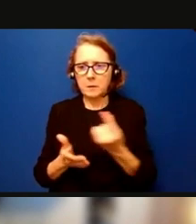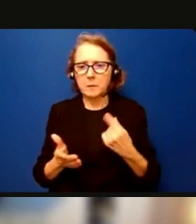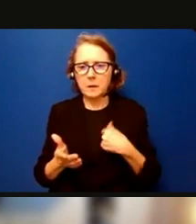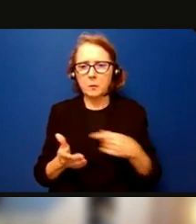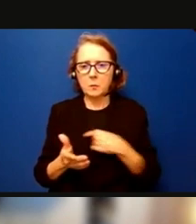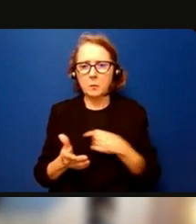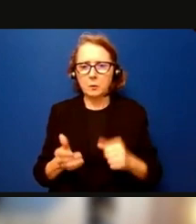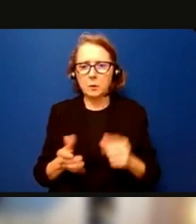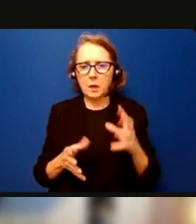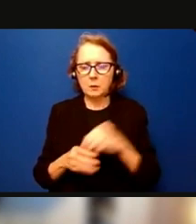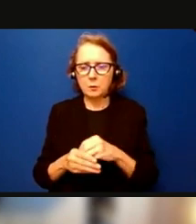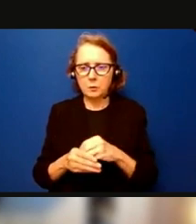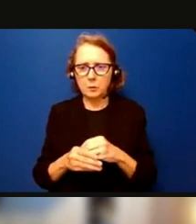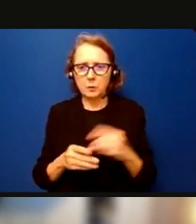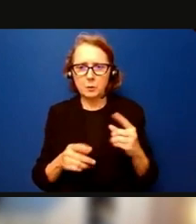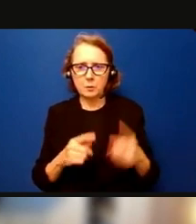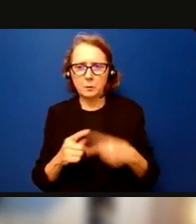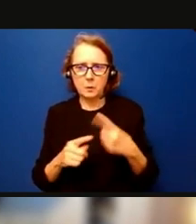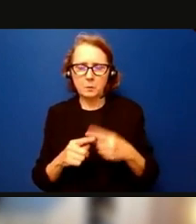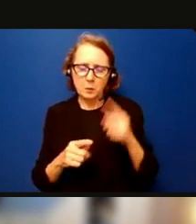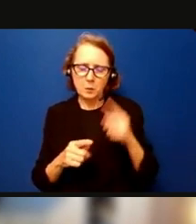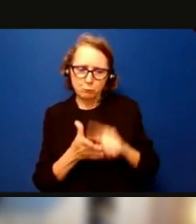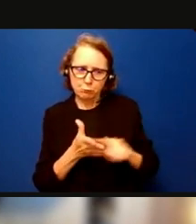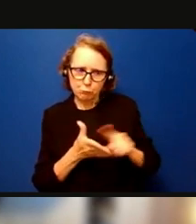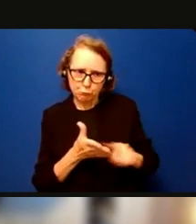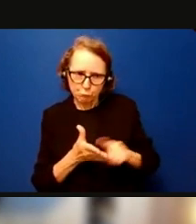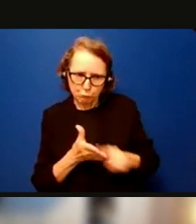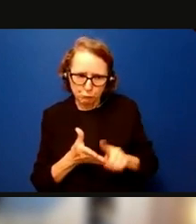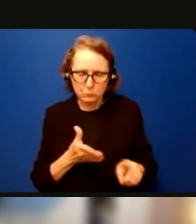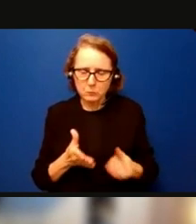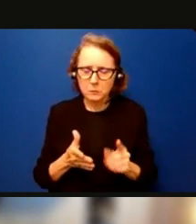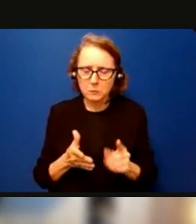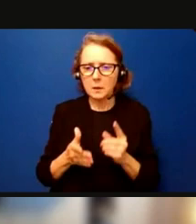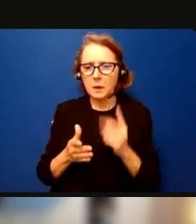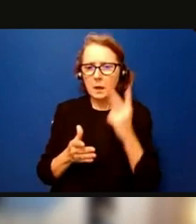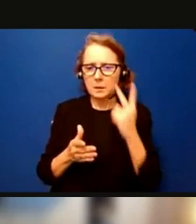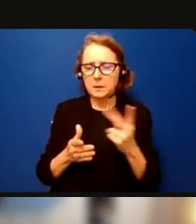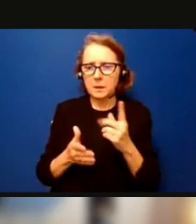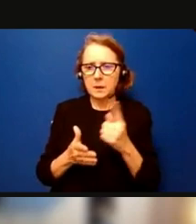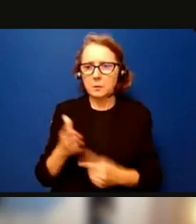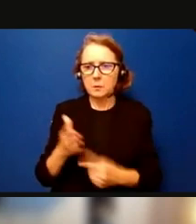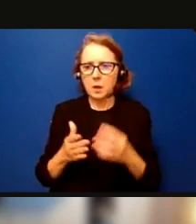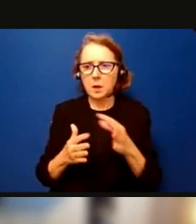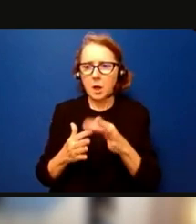included as we're looking at that research and, you know, seeing what options